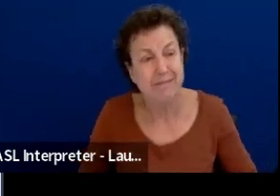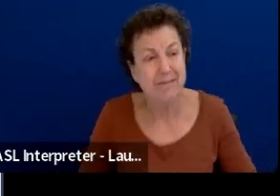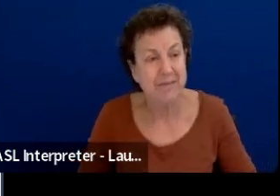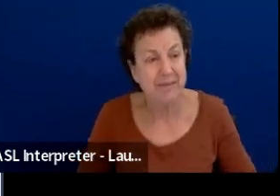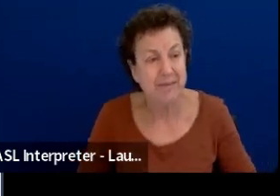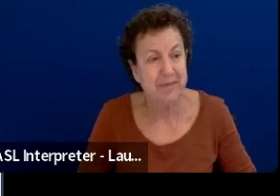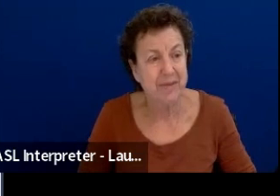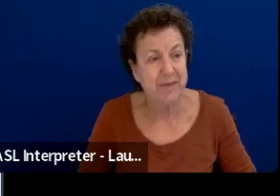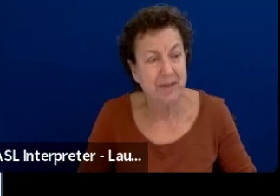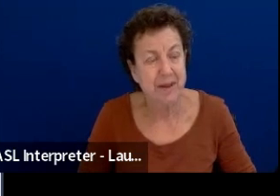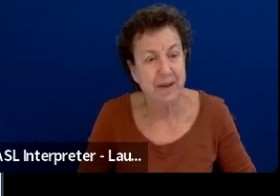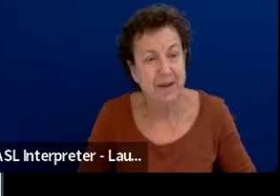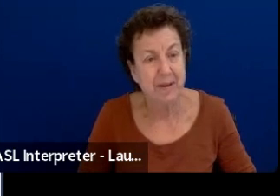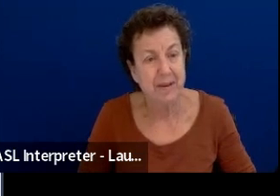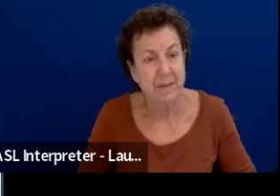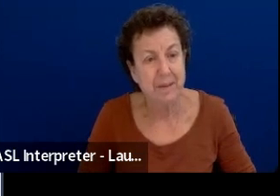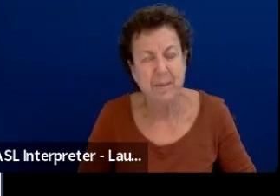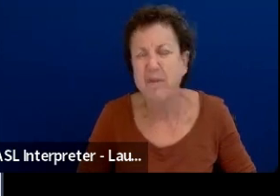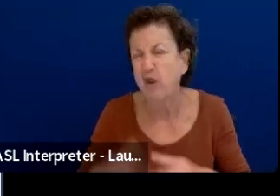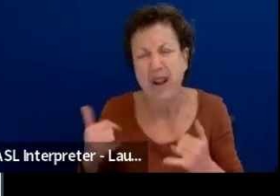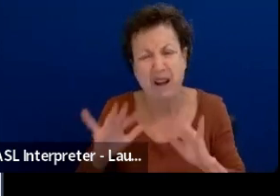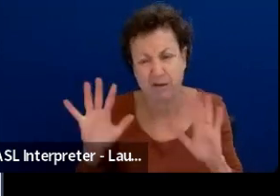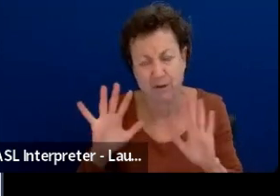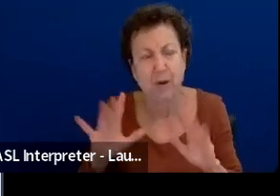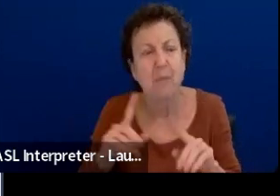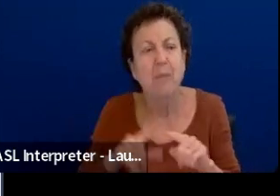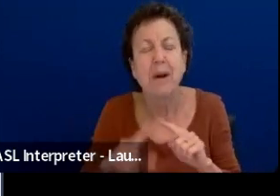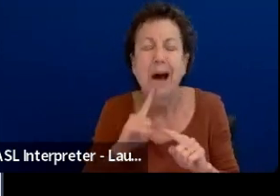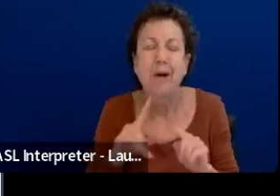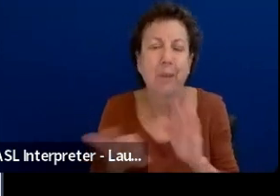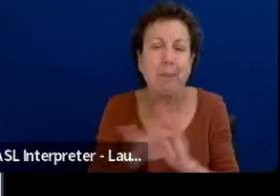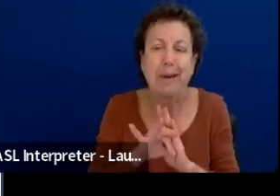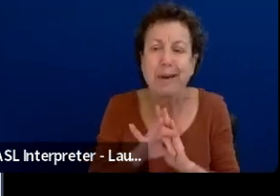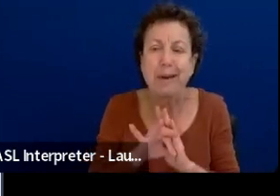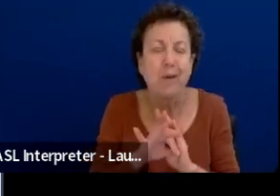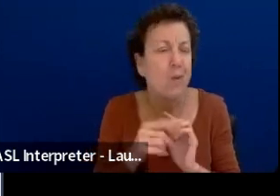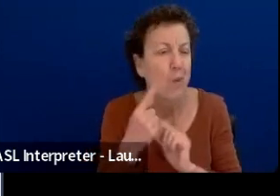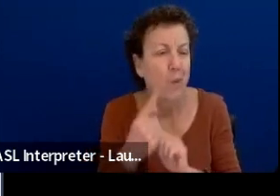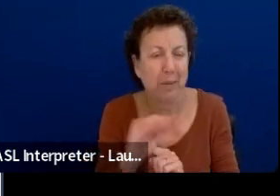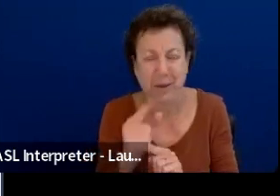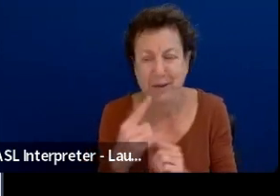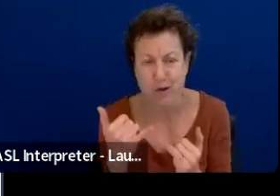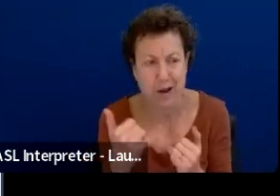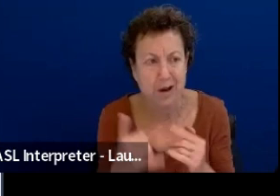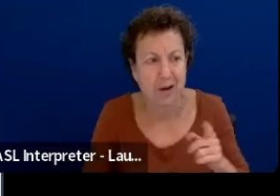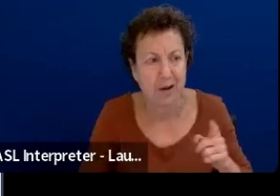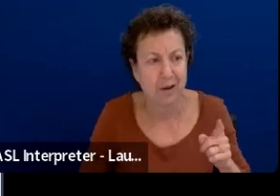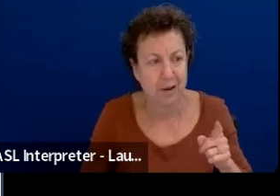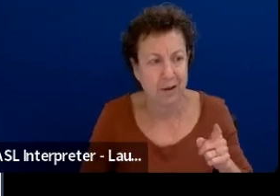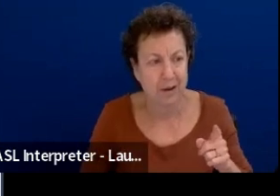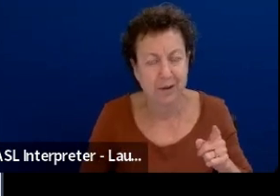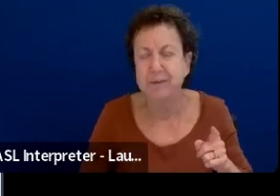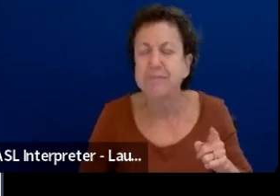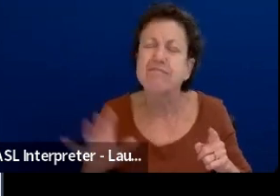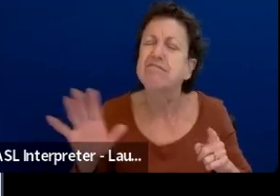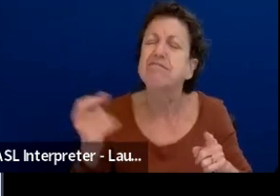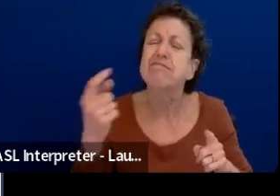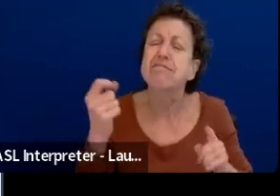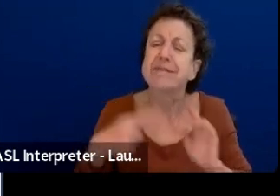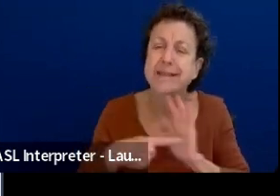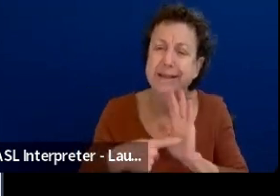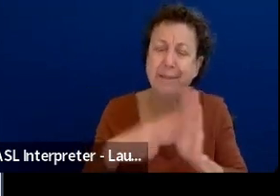do instead is I will just search for a single bill to use as an